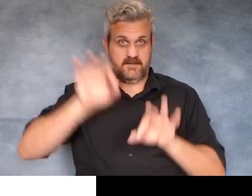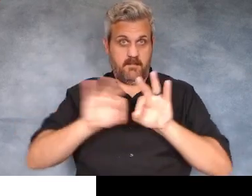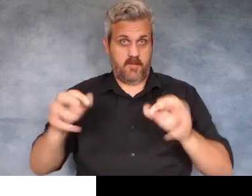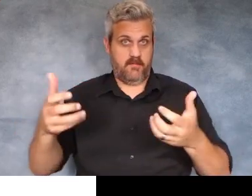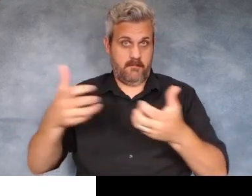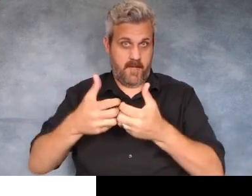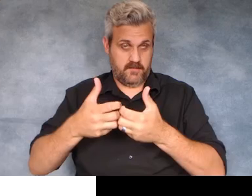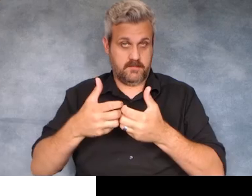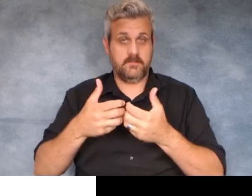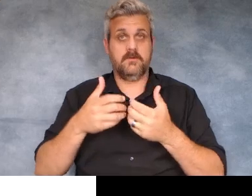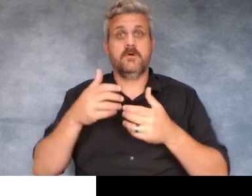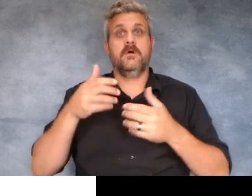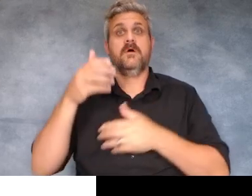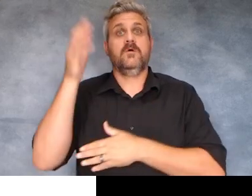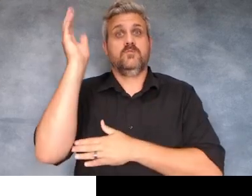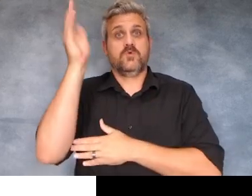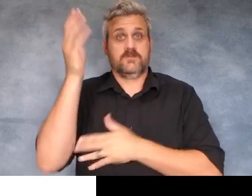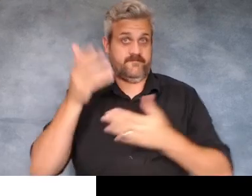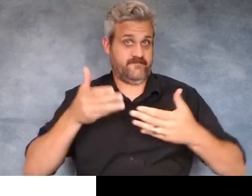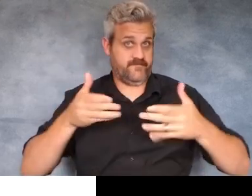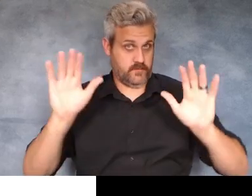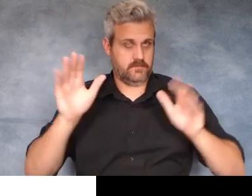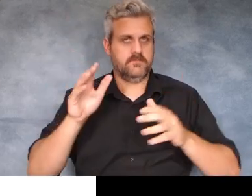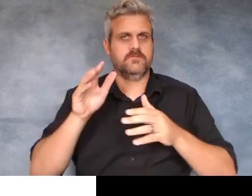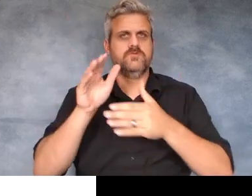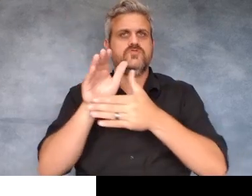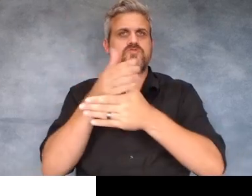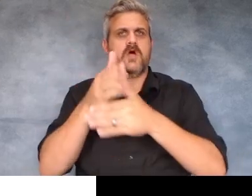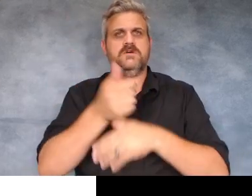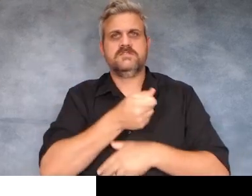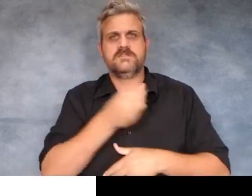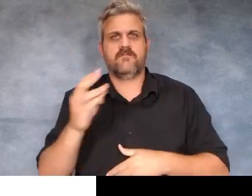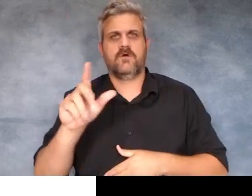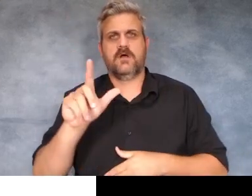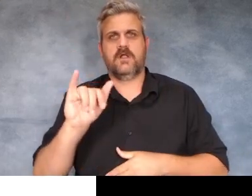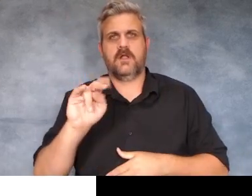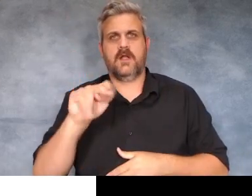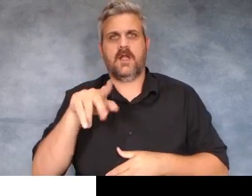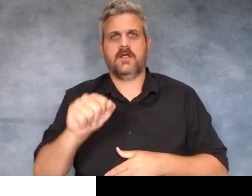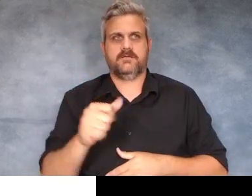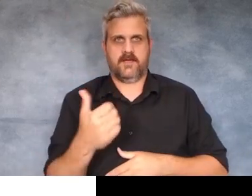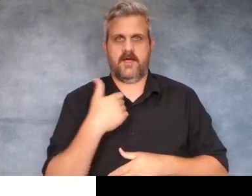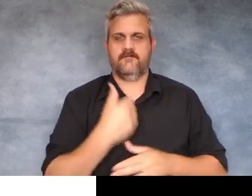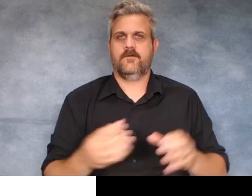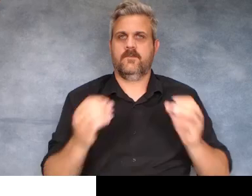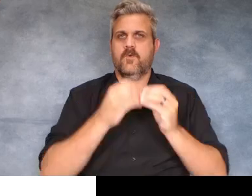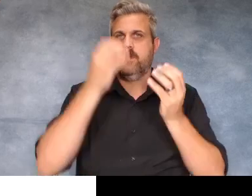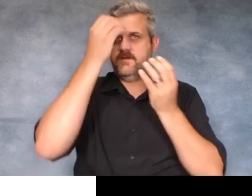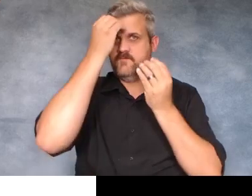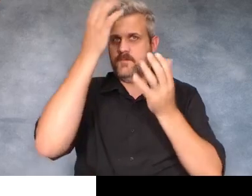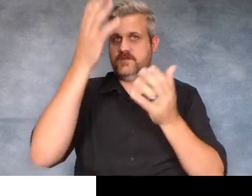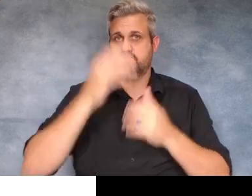end of the presentation, we will share several resource links that can be accessed for more information.